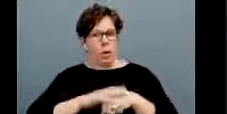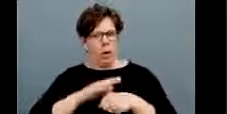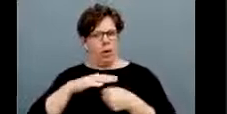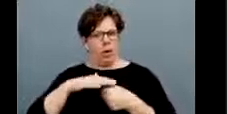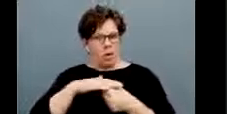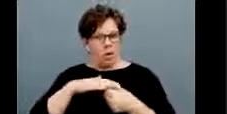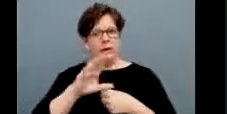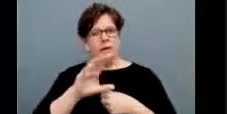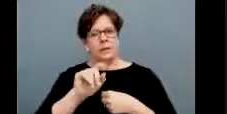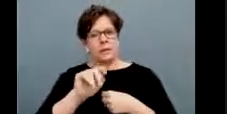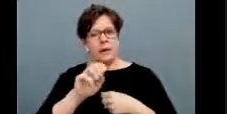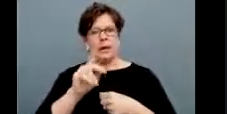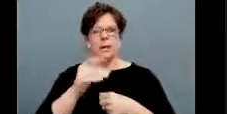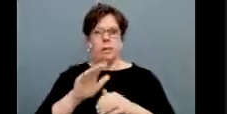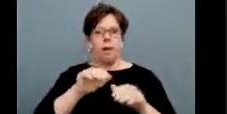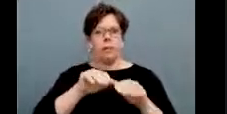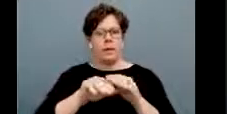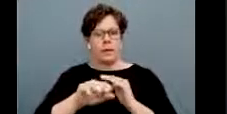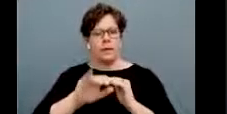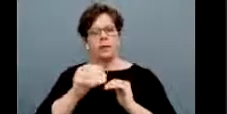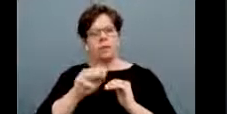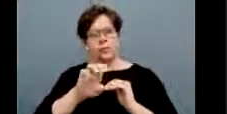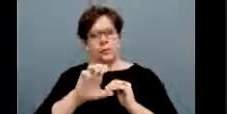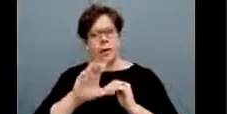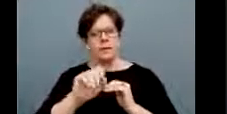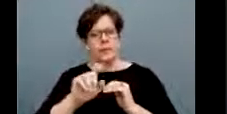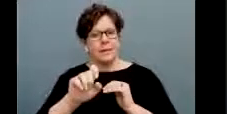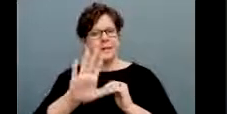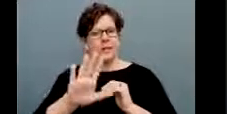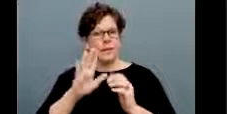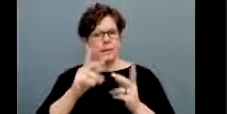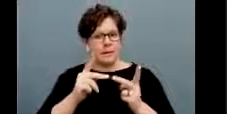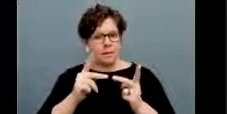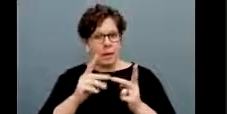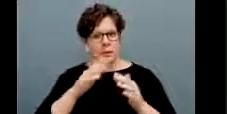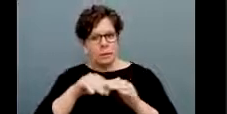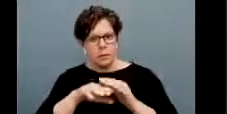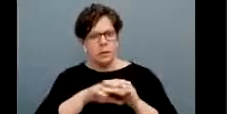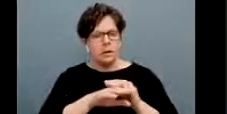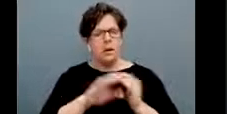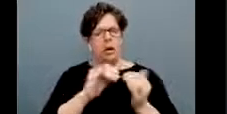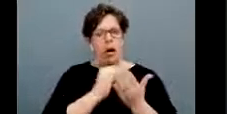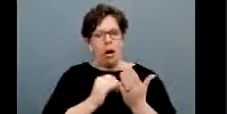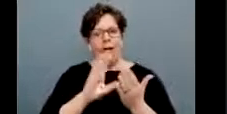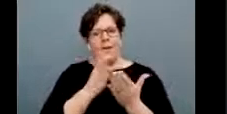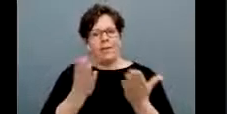providing public access to James Castle, his spaces, and the city's collection of Castle's art and